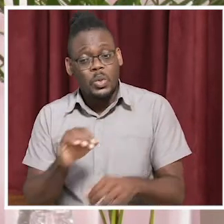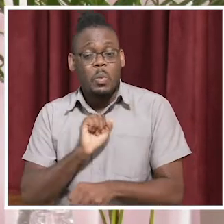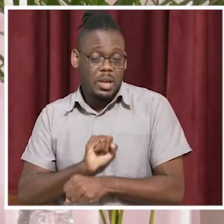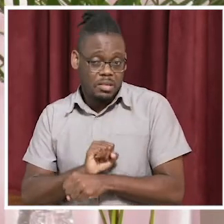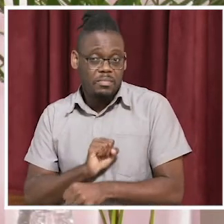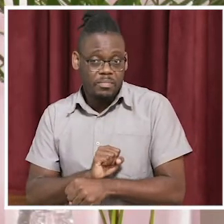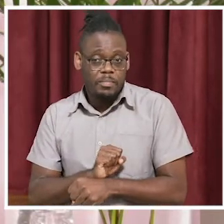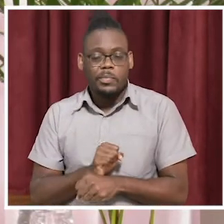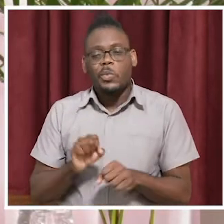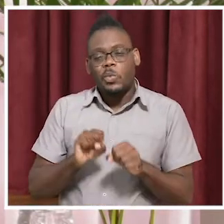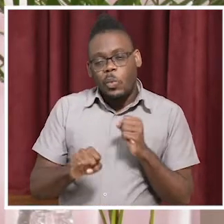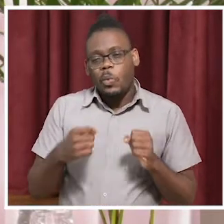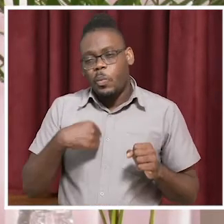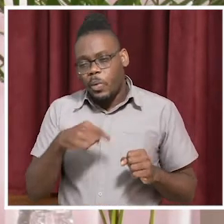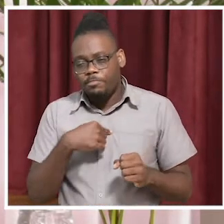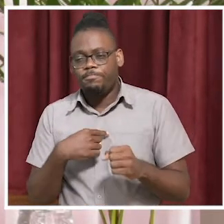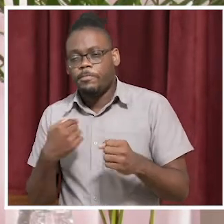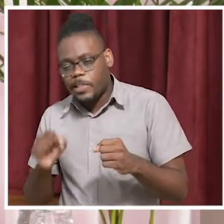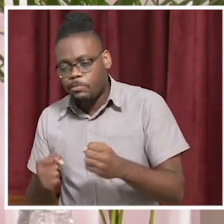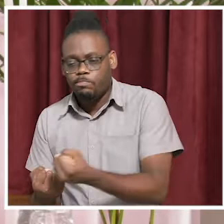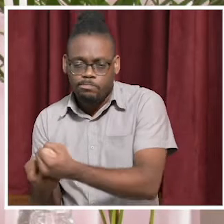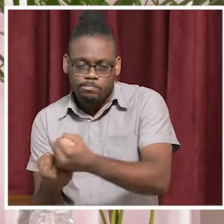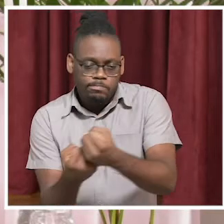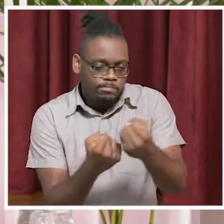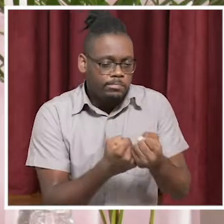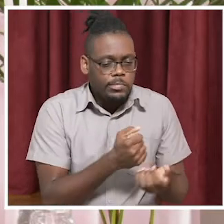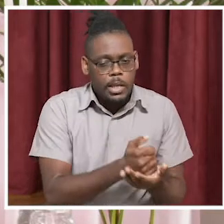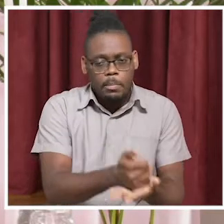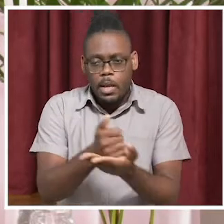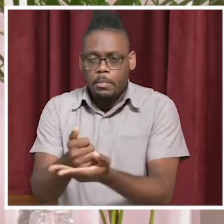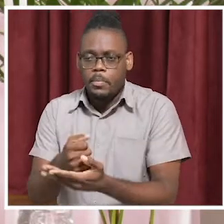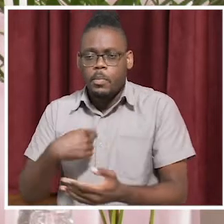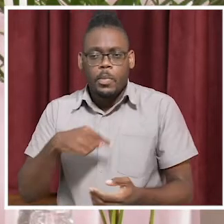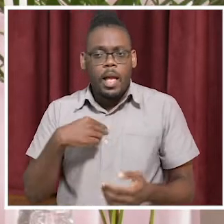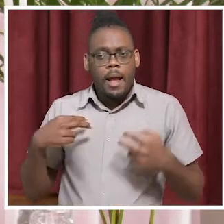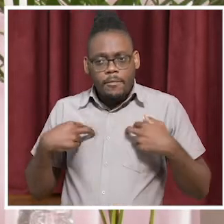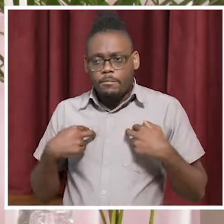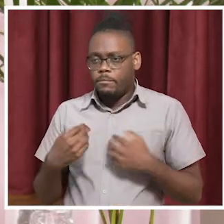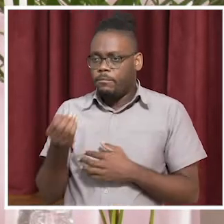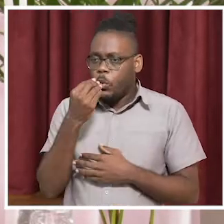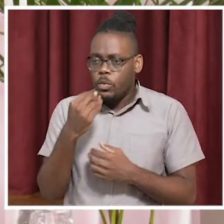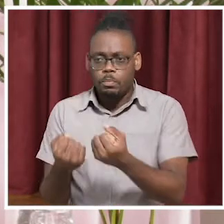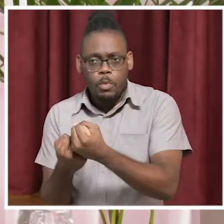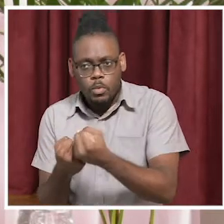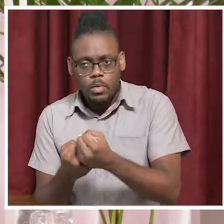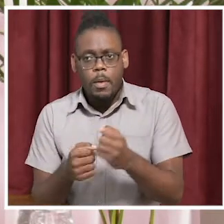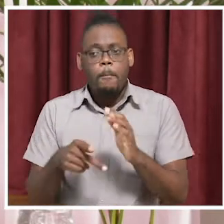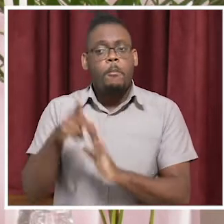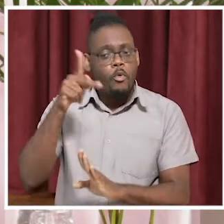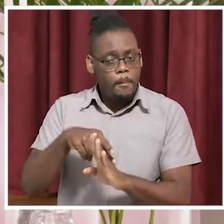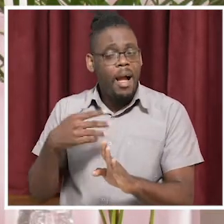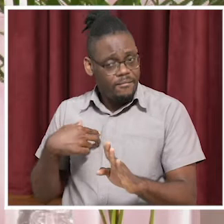to support. There is our food support program that covers a wider range of persons.